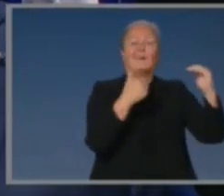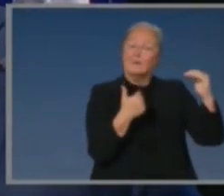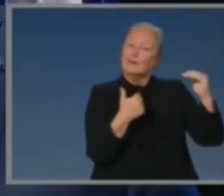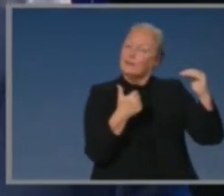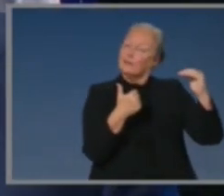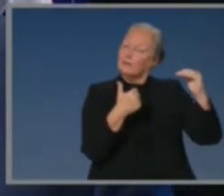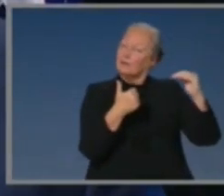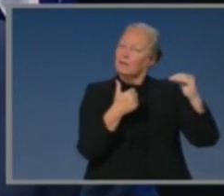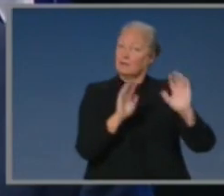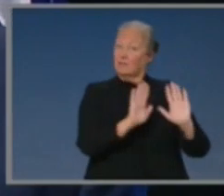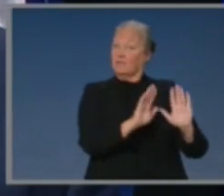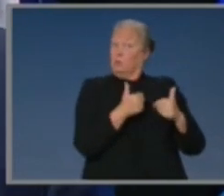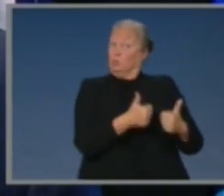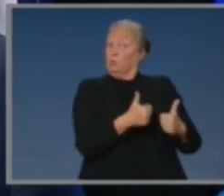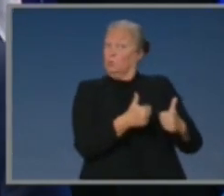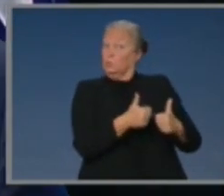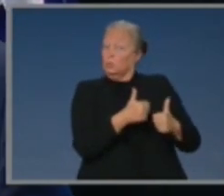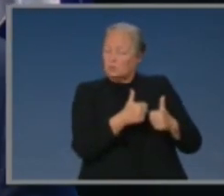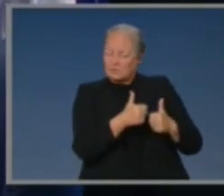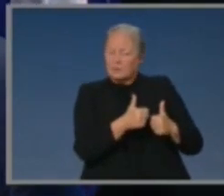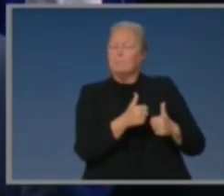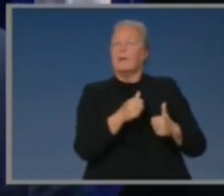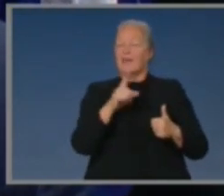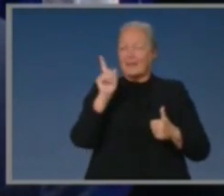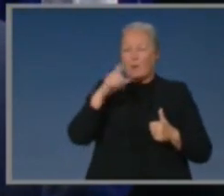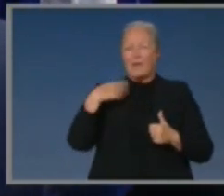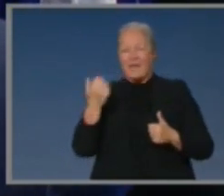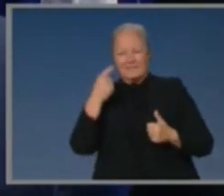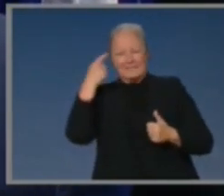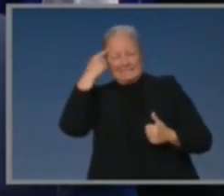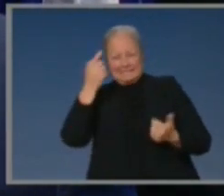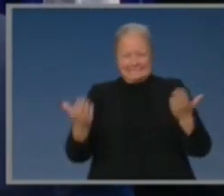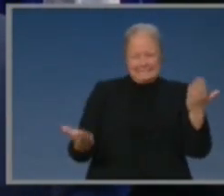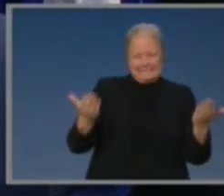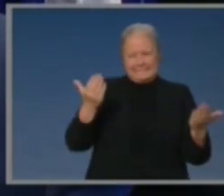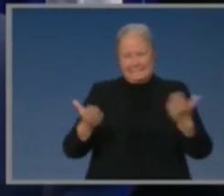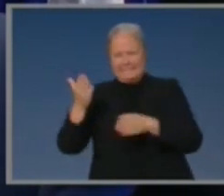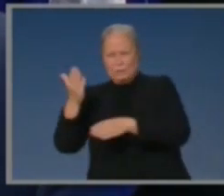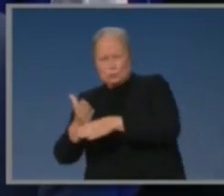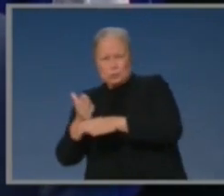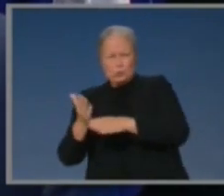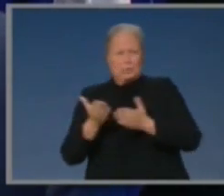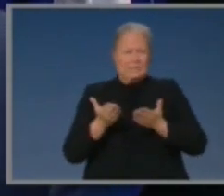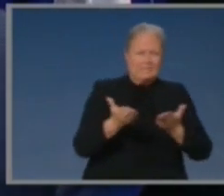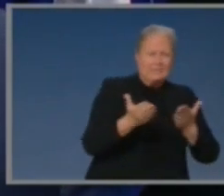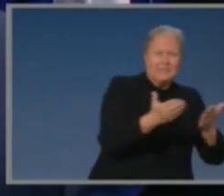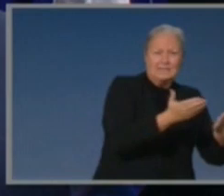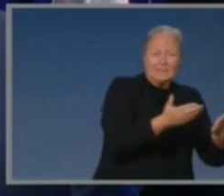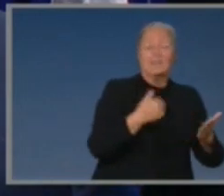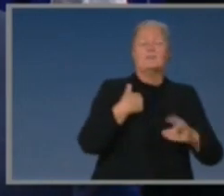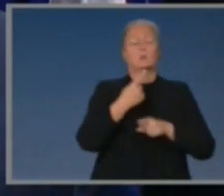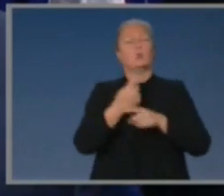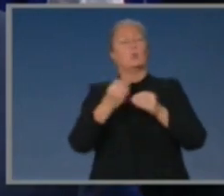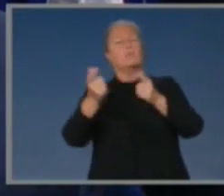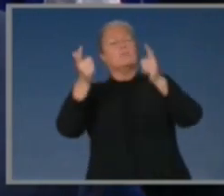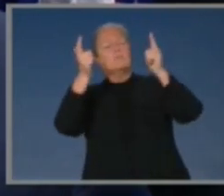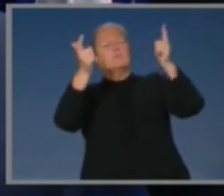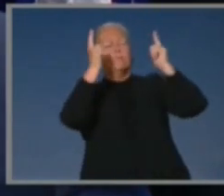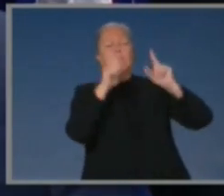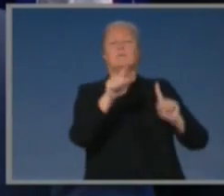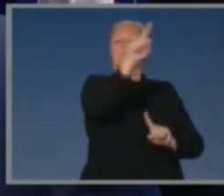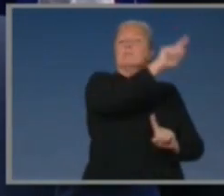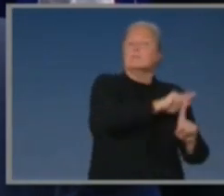now have to start balancing that up. I think there is, having spoken to all the Premiers and Chief Ministers regularly, they're in no